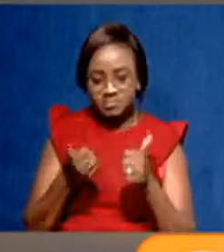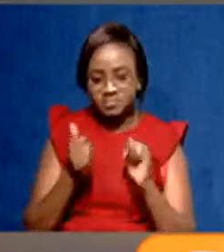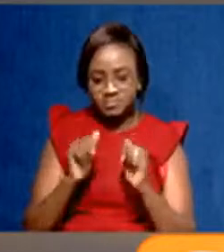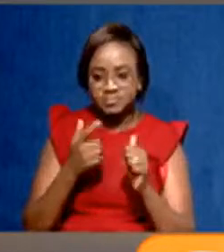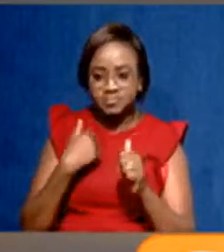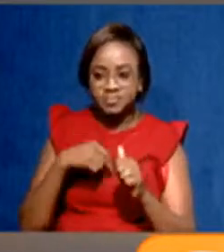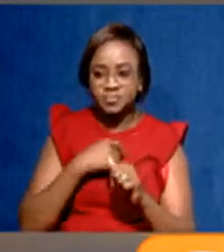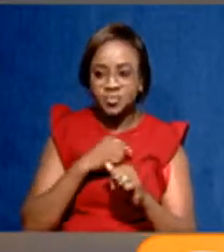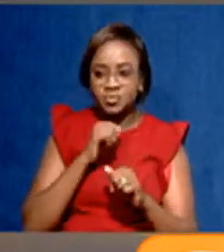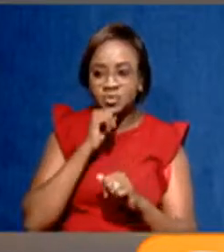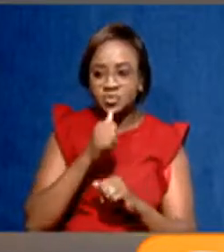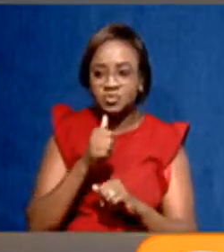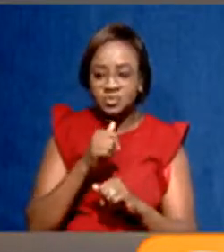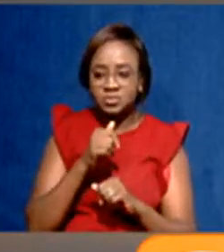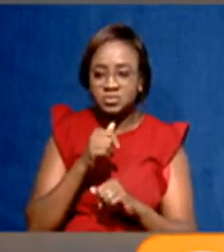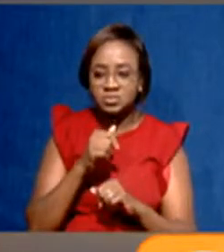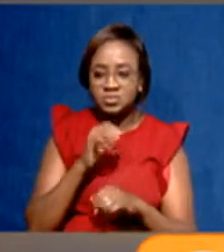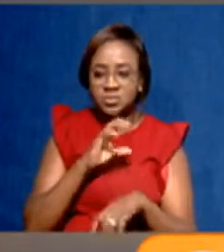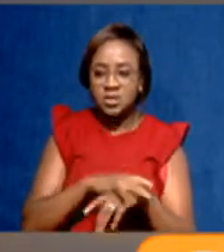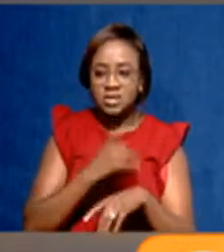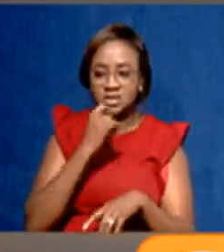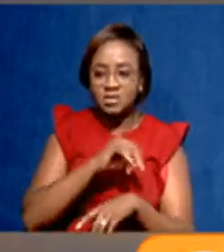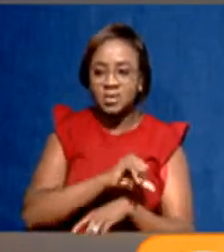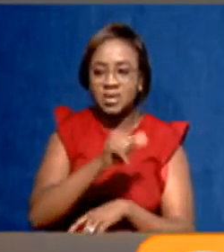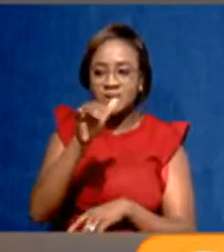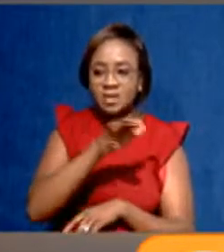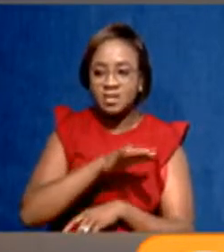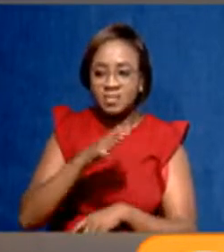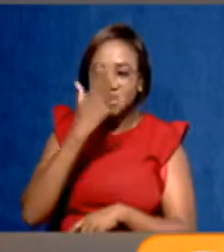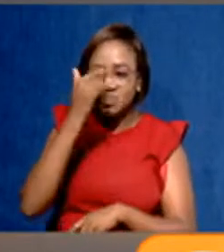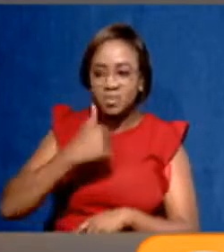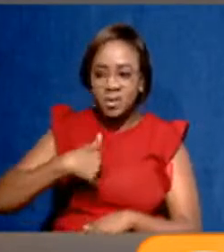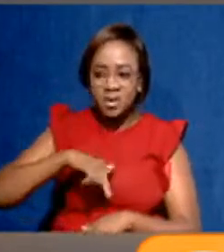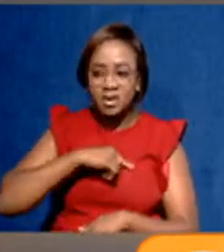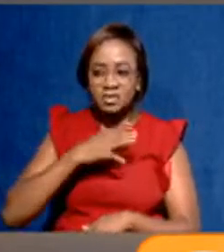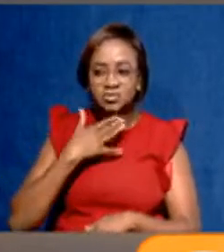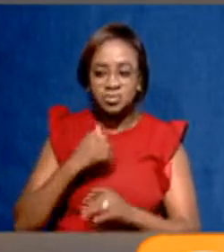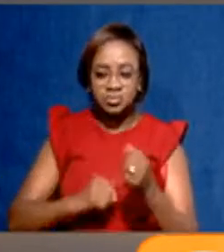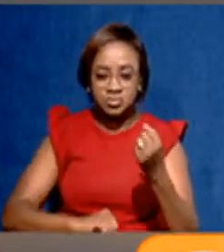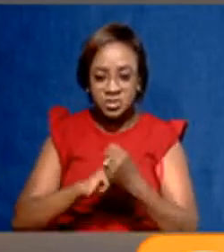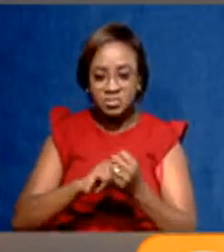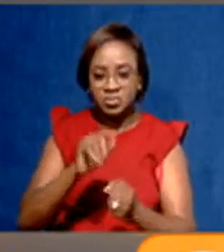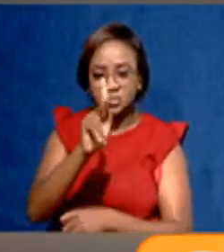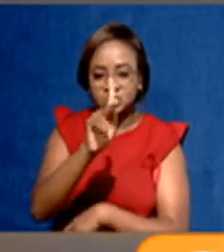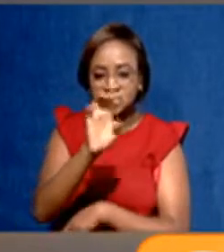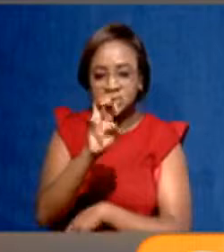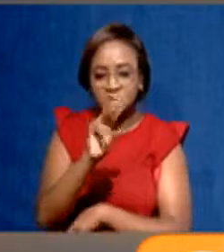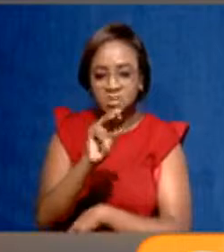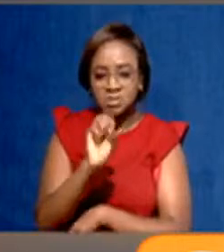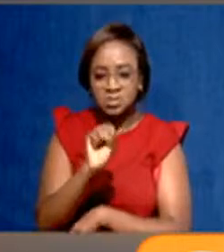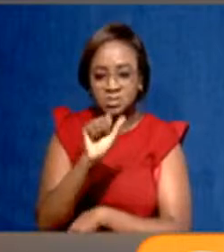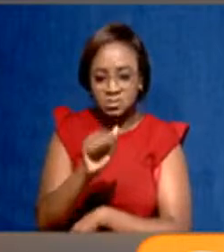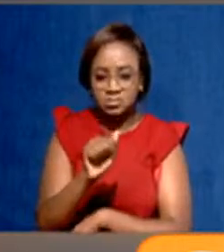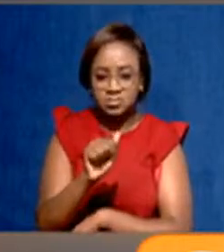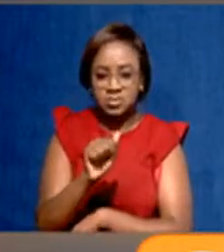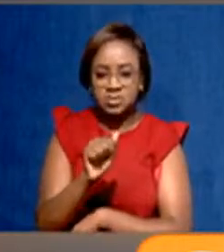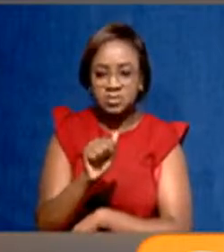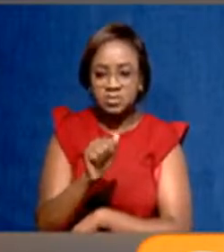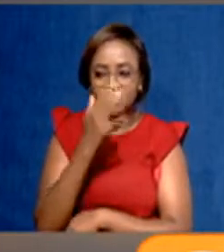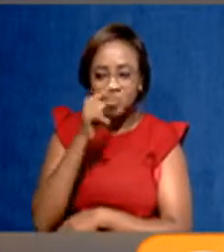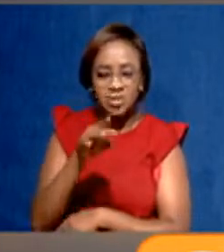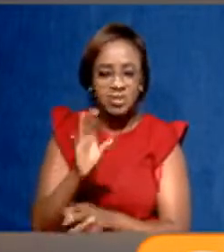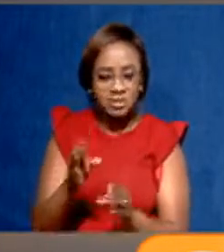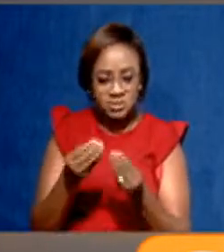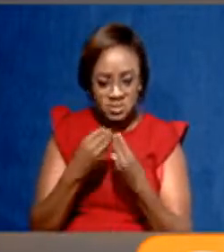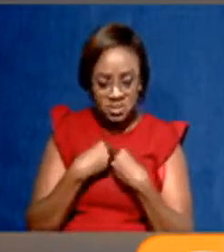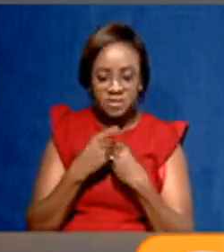not be resorting to getting medicine elsewhere, because as we want to support KEMSA, it is a good institution. It offers very